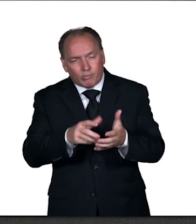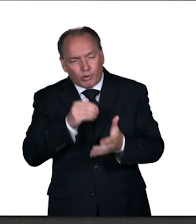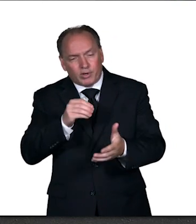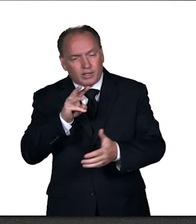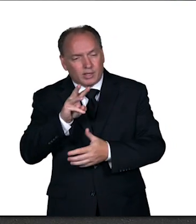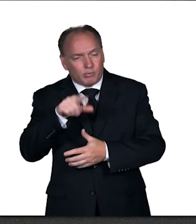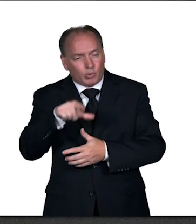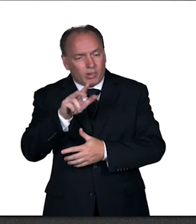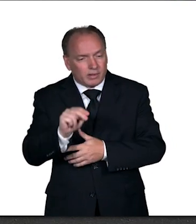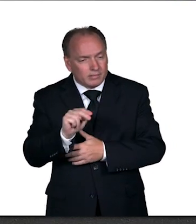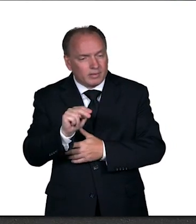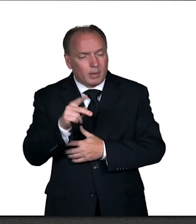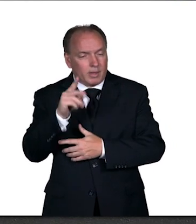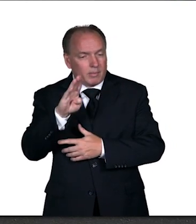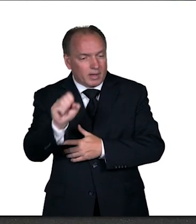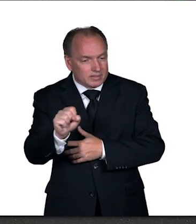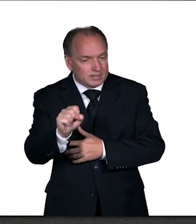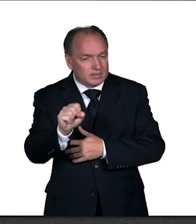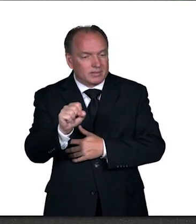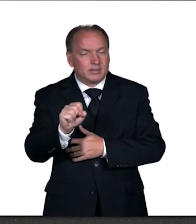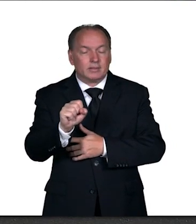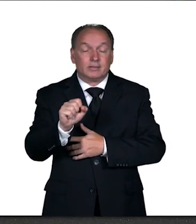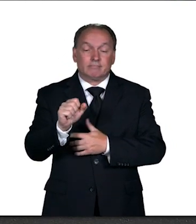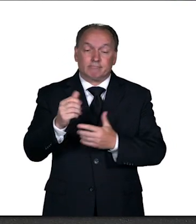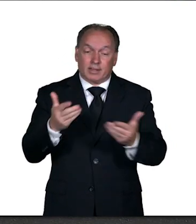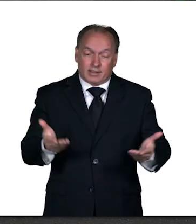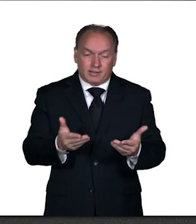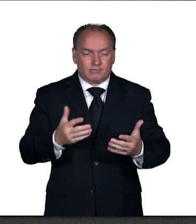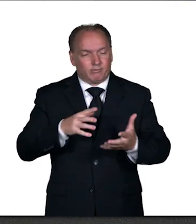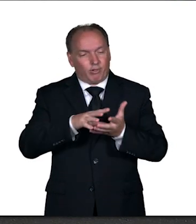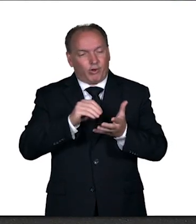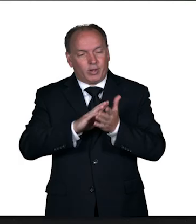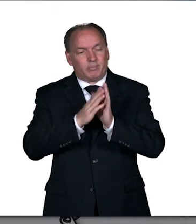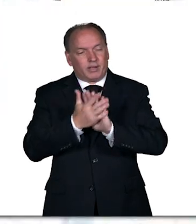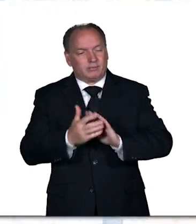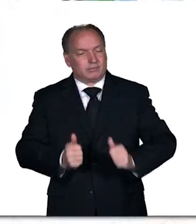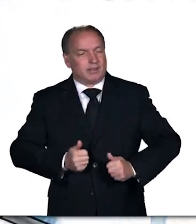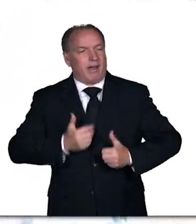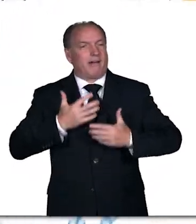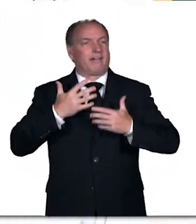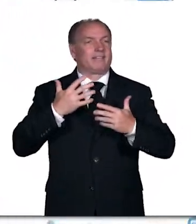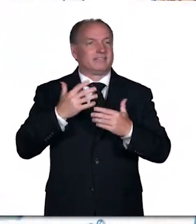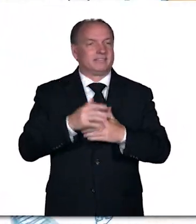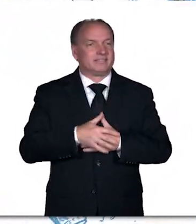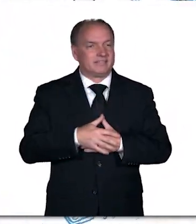learning. WQLN PBS, where learning is brought to life.